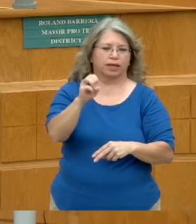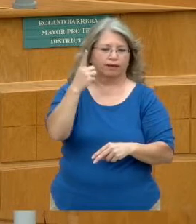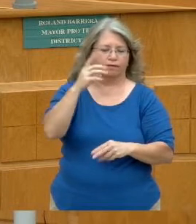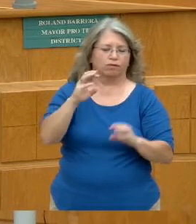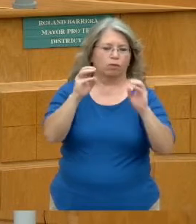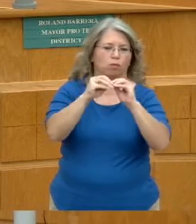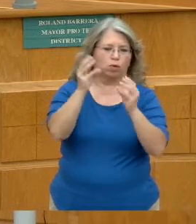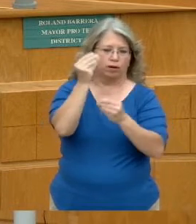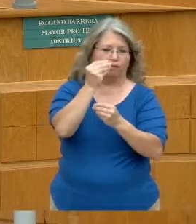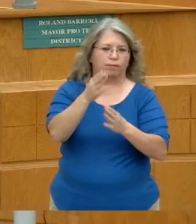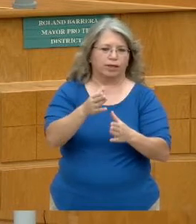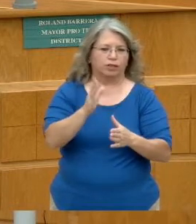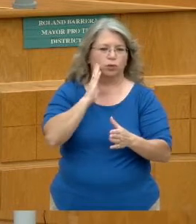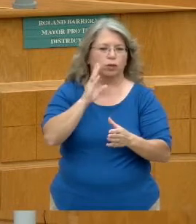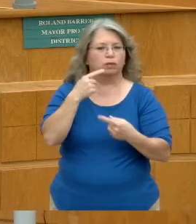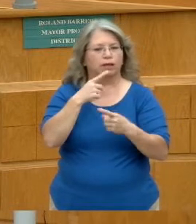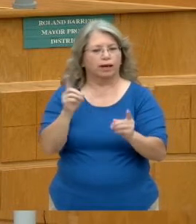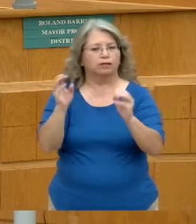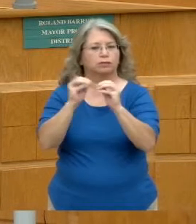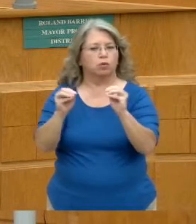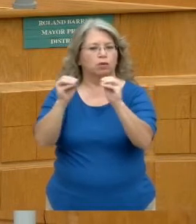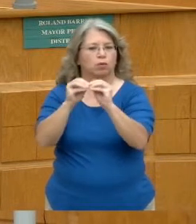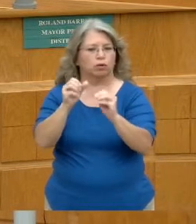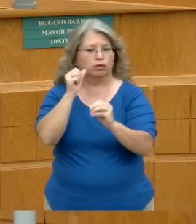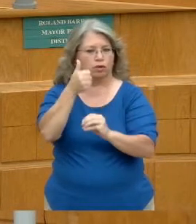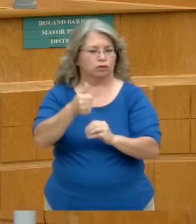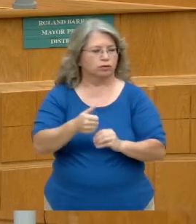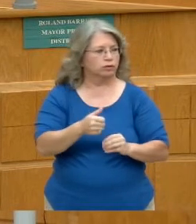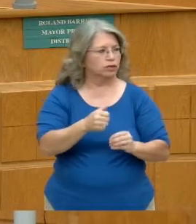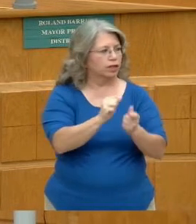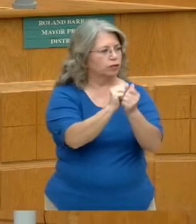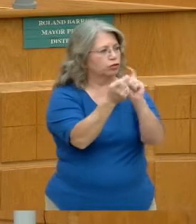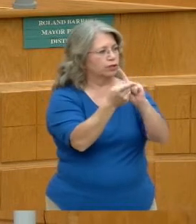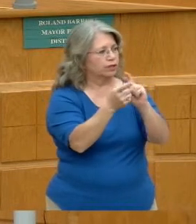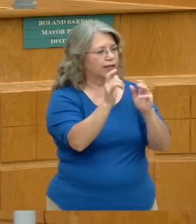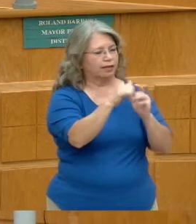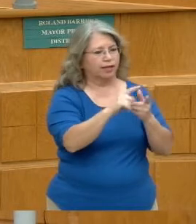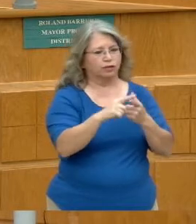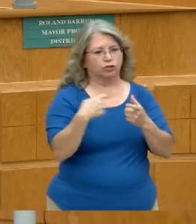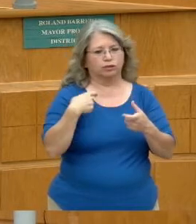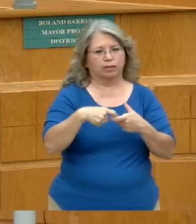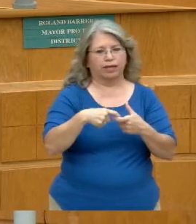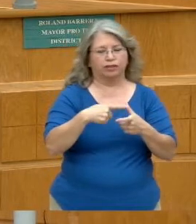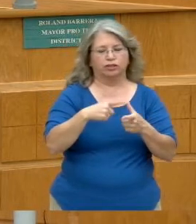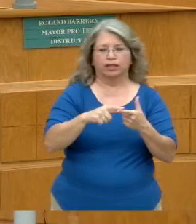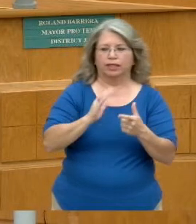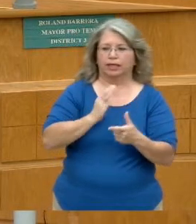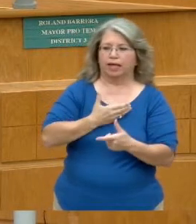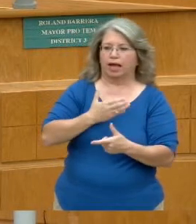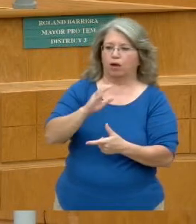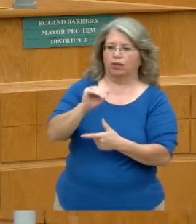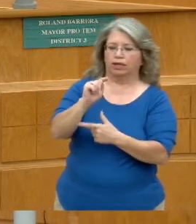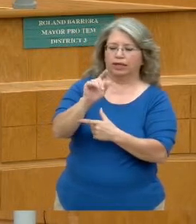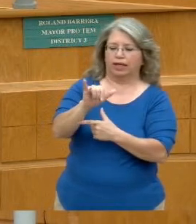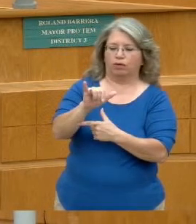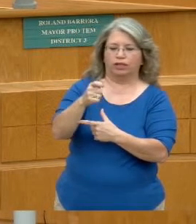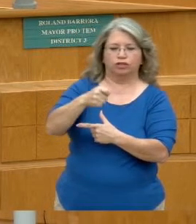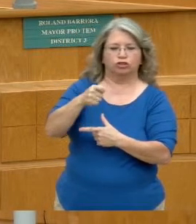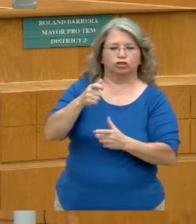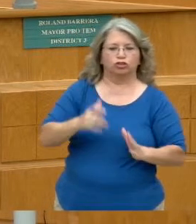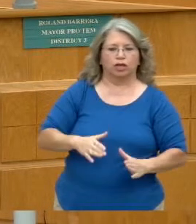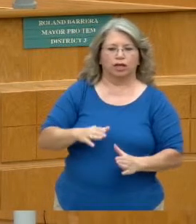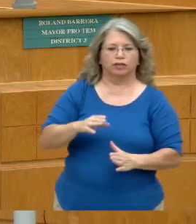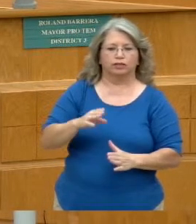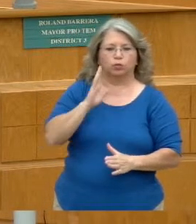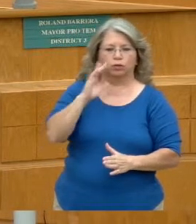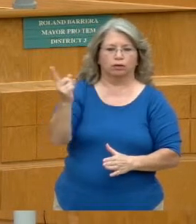of this starting tomorrow. Okay, Gabby's going to translate that into Spanish, and then our County Judge, Barbara Canales, will be coming up